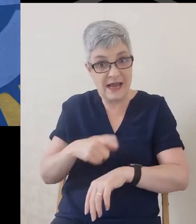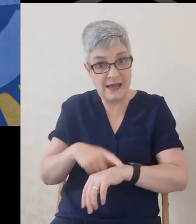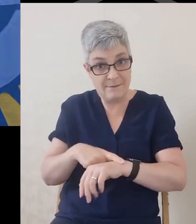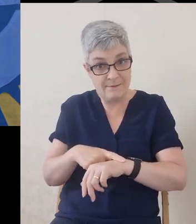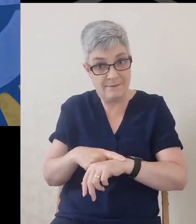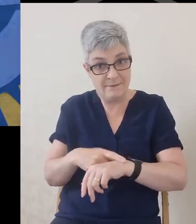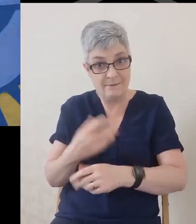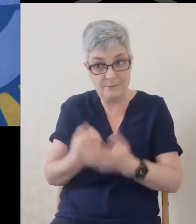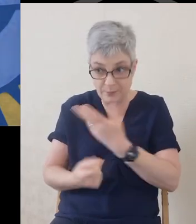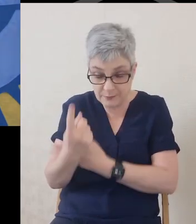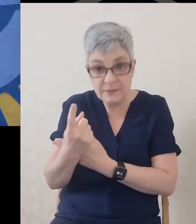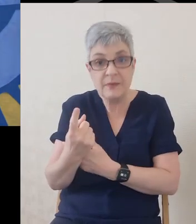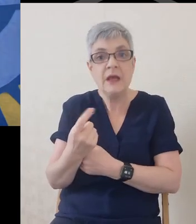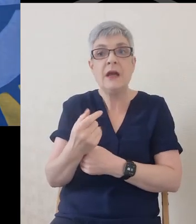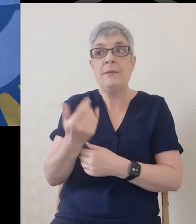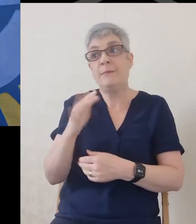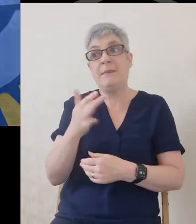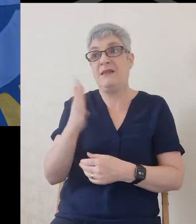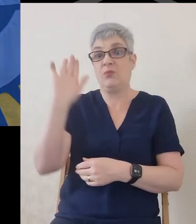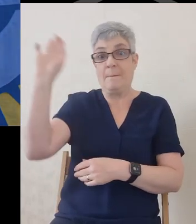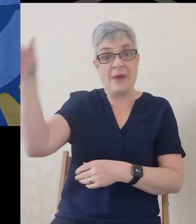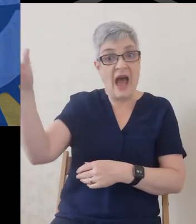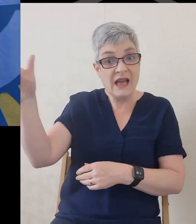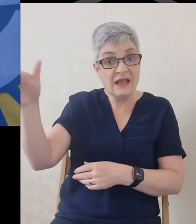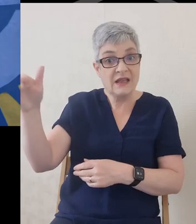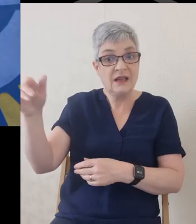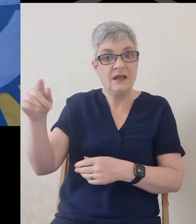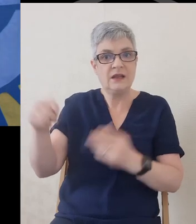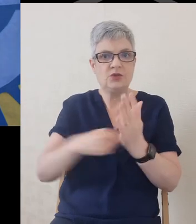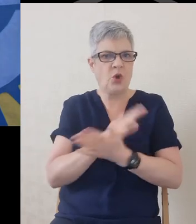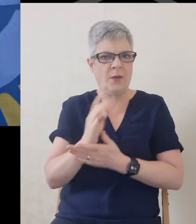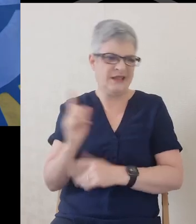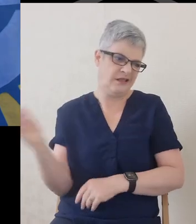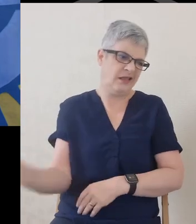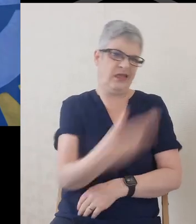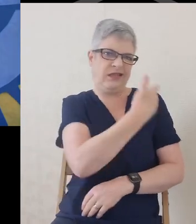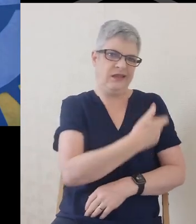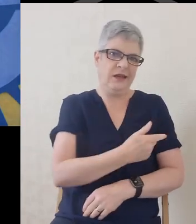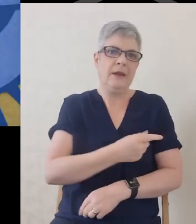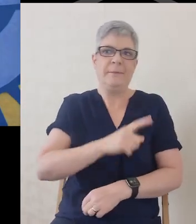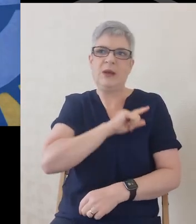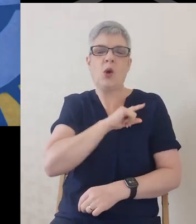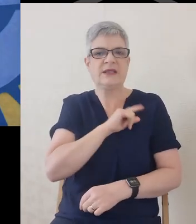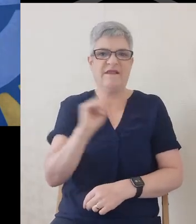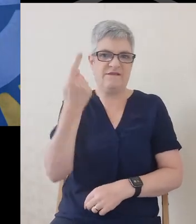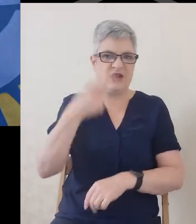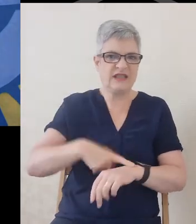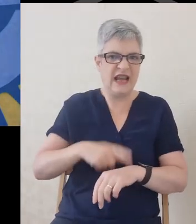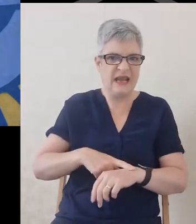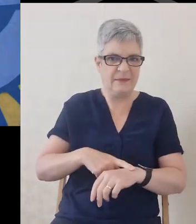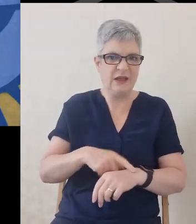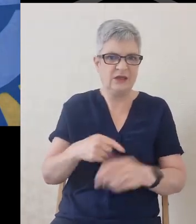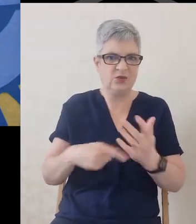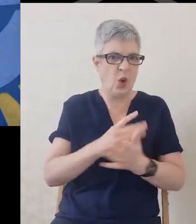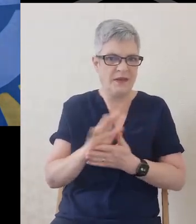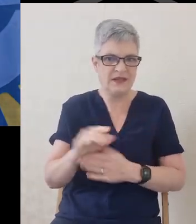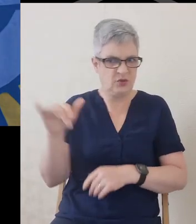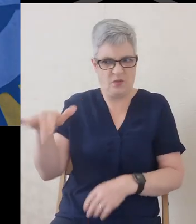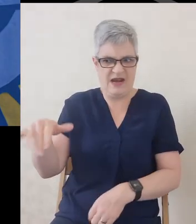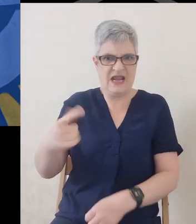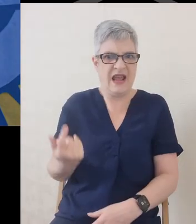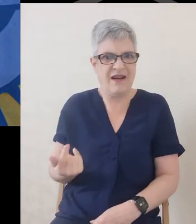after the resurrection. Maybe they went back to the upper room and kicked Thomas out because they said, first time Jesus came, Thomas, you weren't here. So